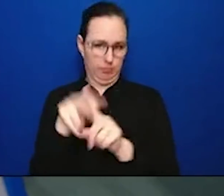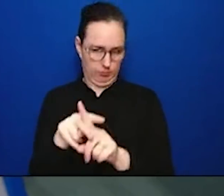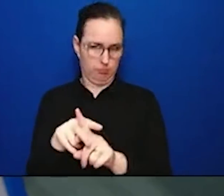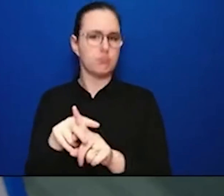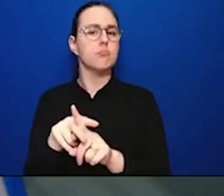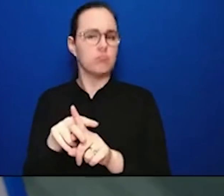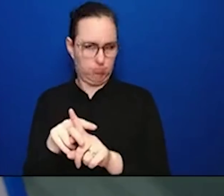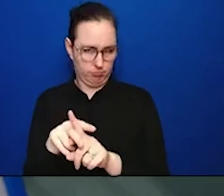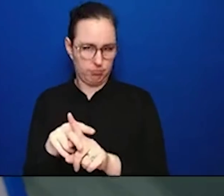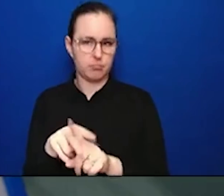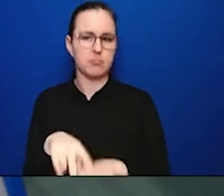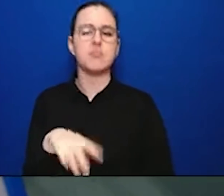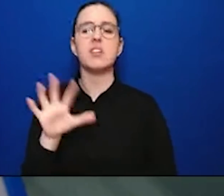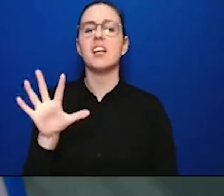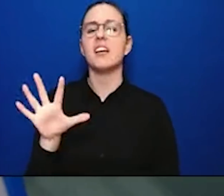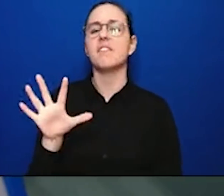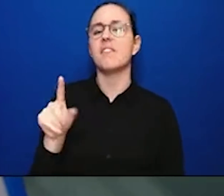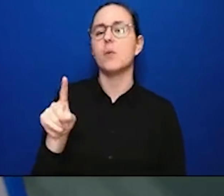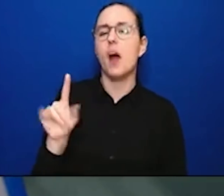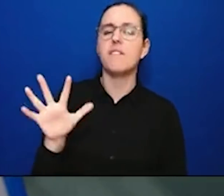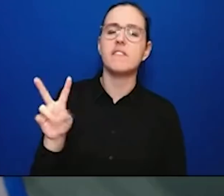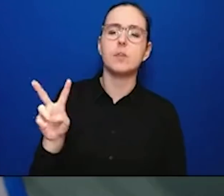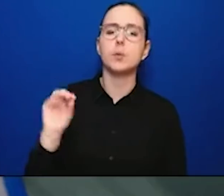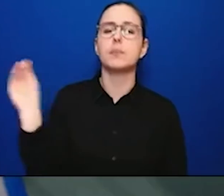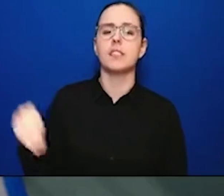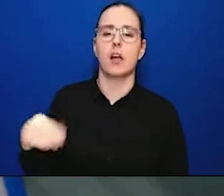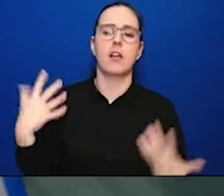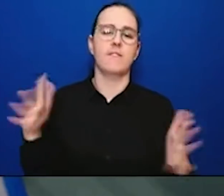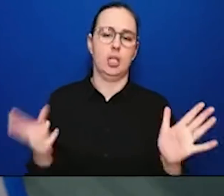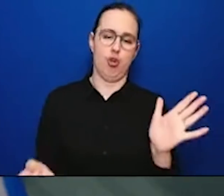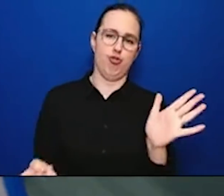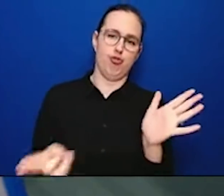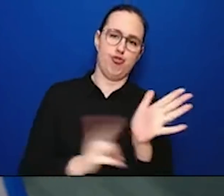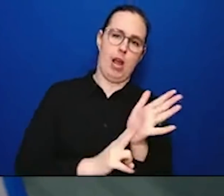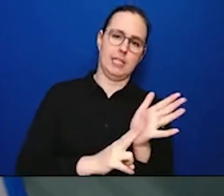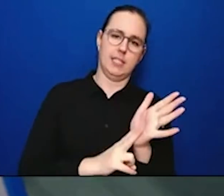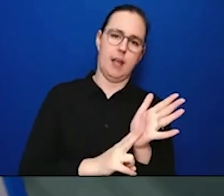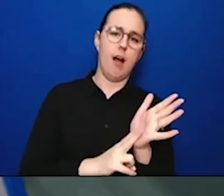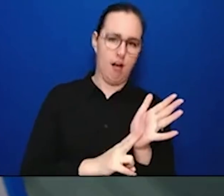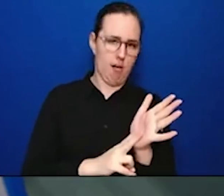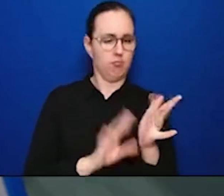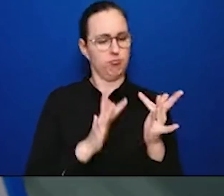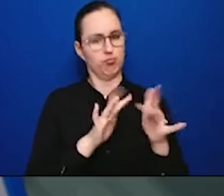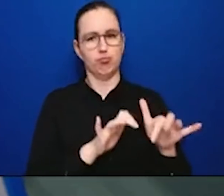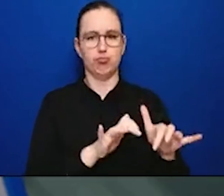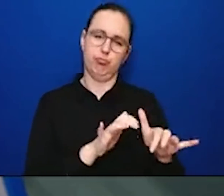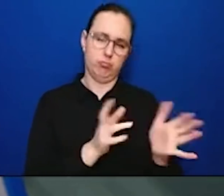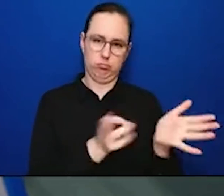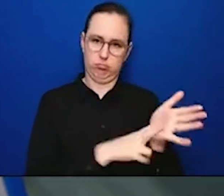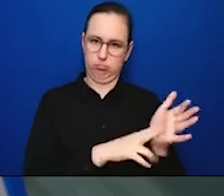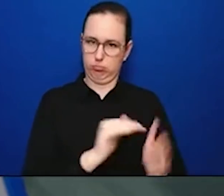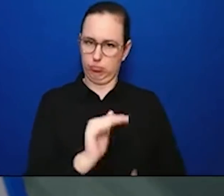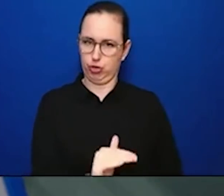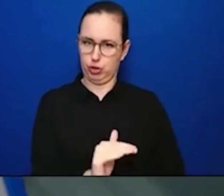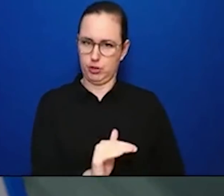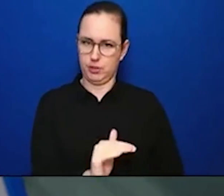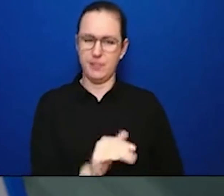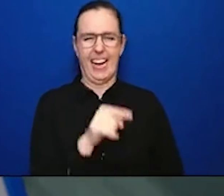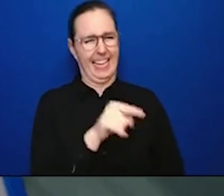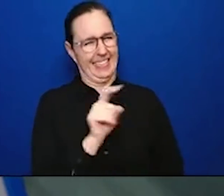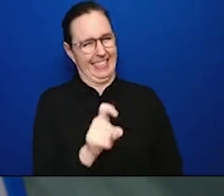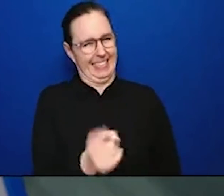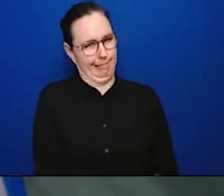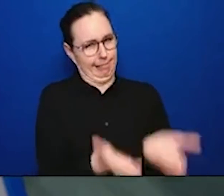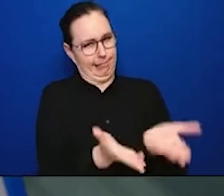and about 51-52% now are registered. But that number of registrations has to go up as the gap